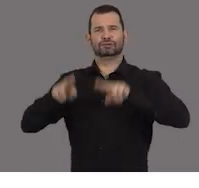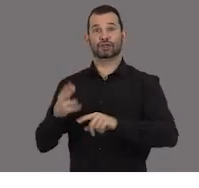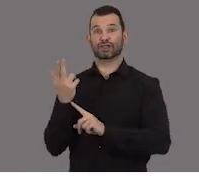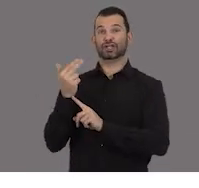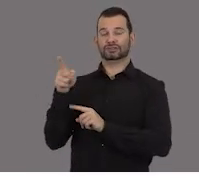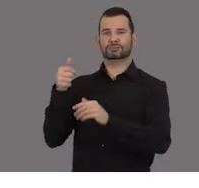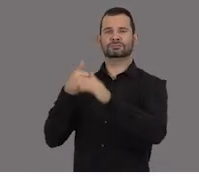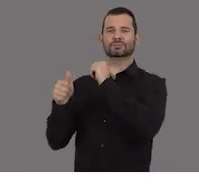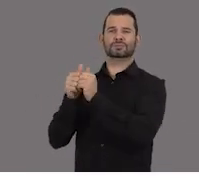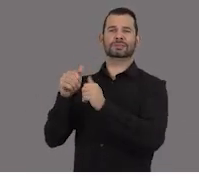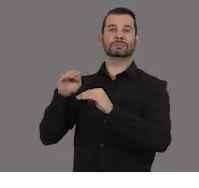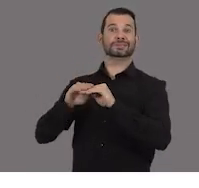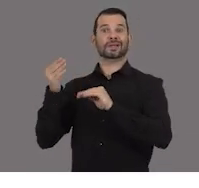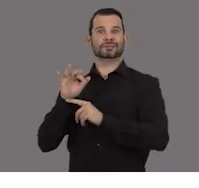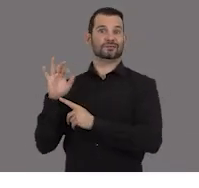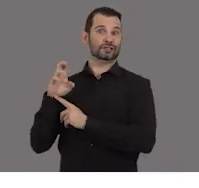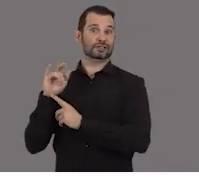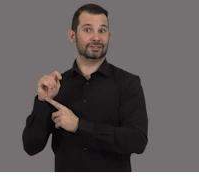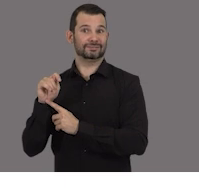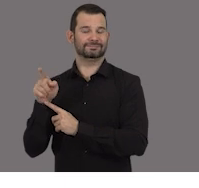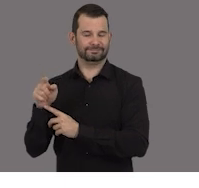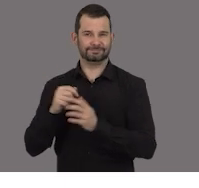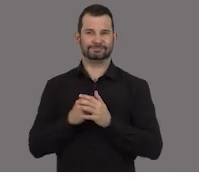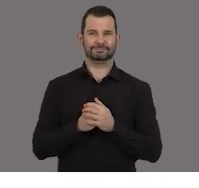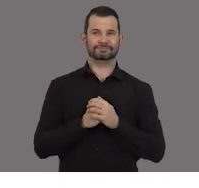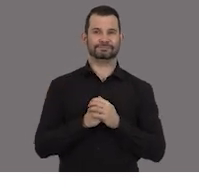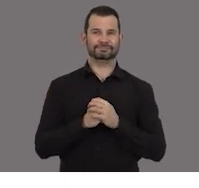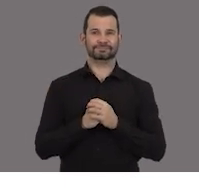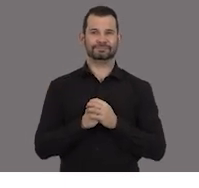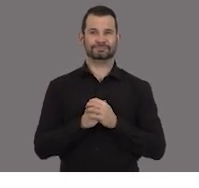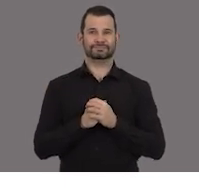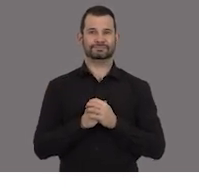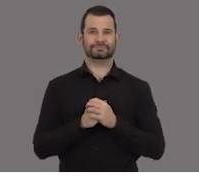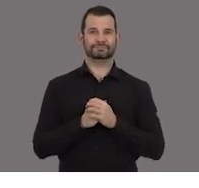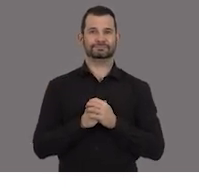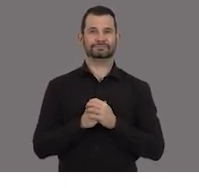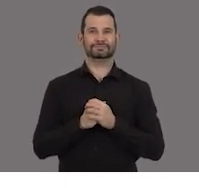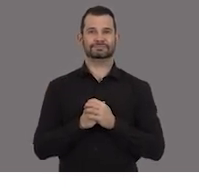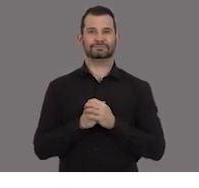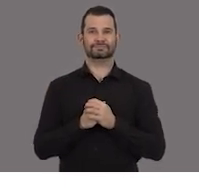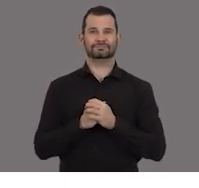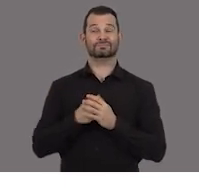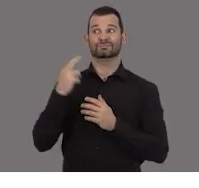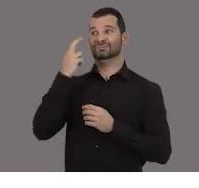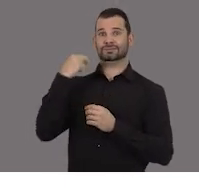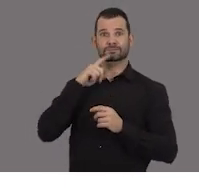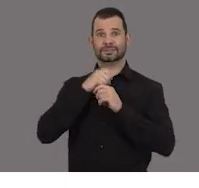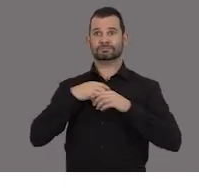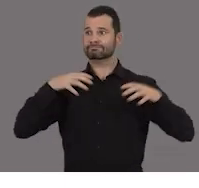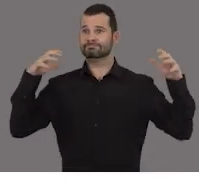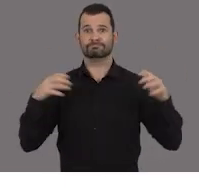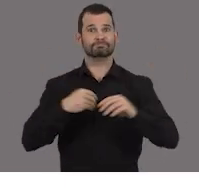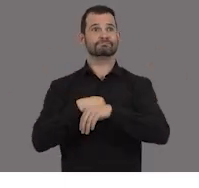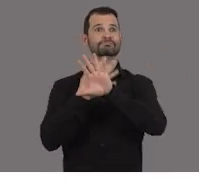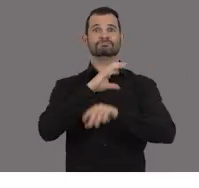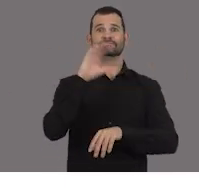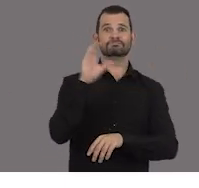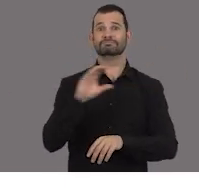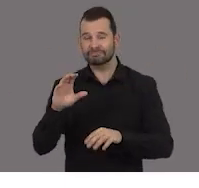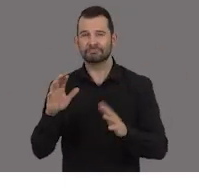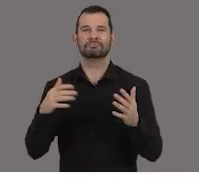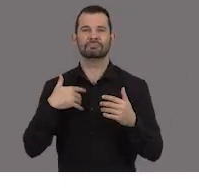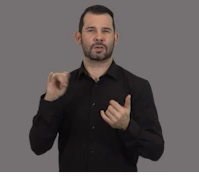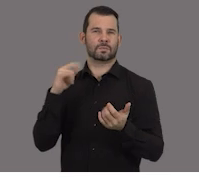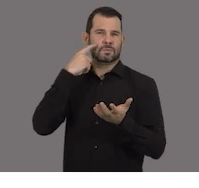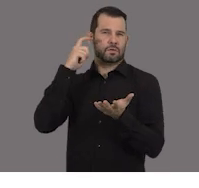of the Credit. Given that we are meeting virtually, I also want to acknowledge the land on which you